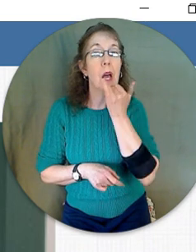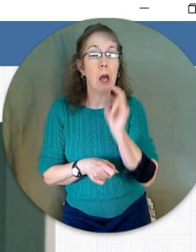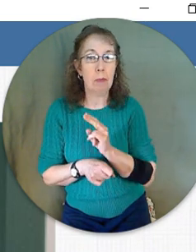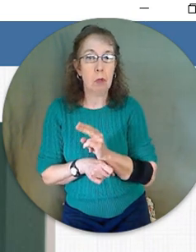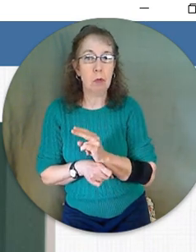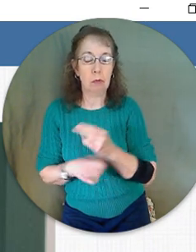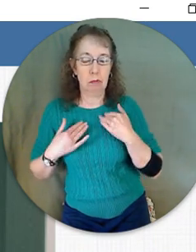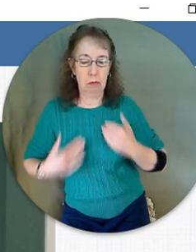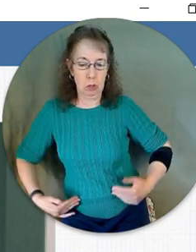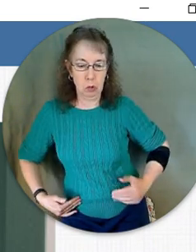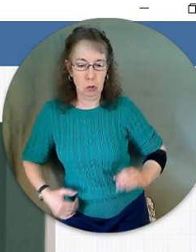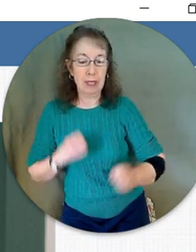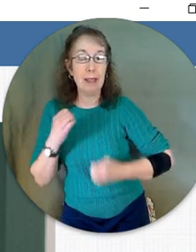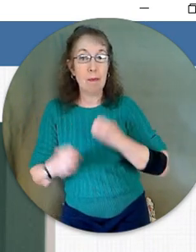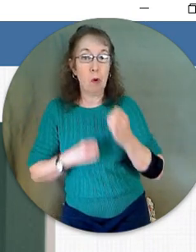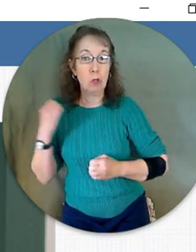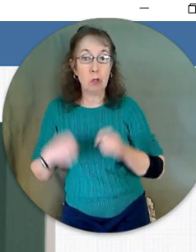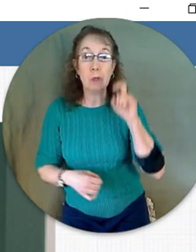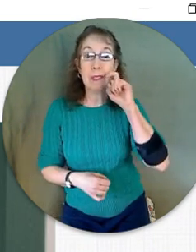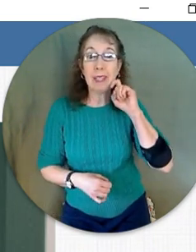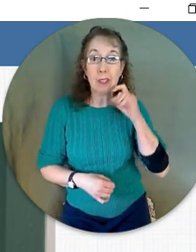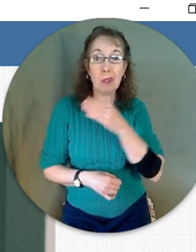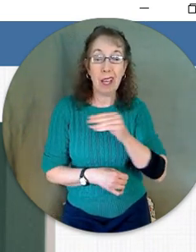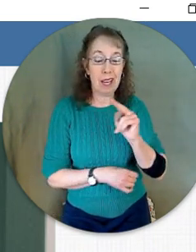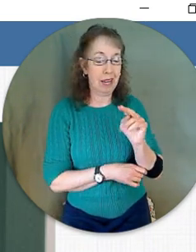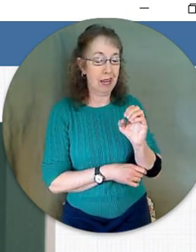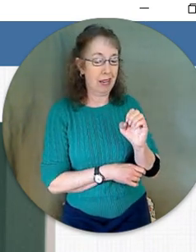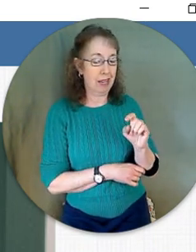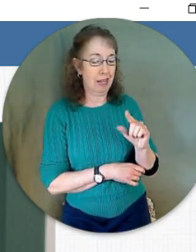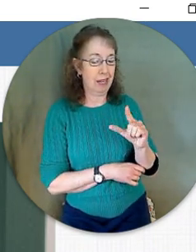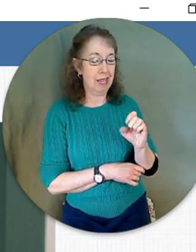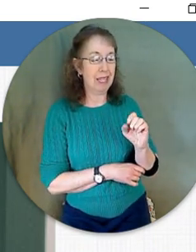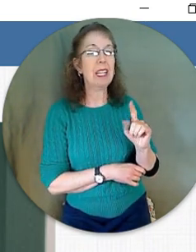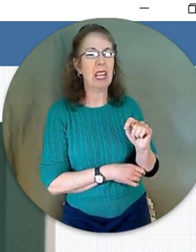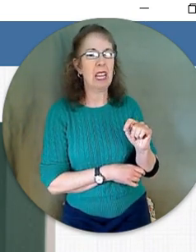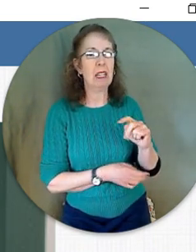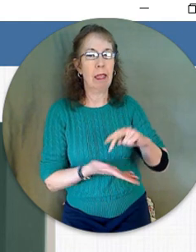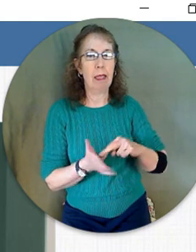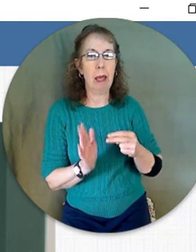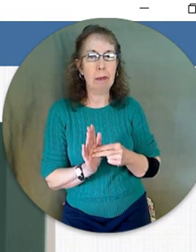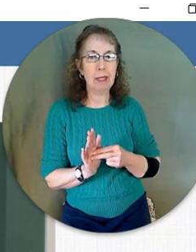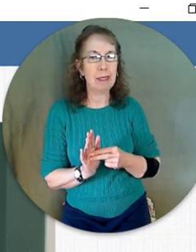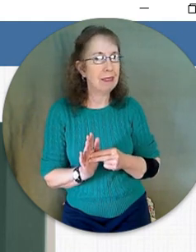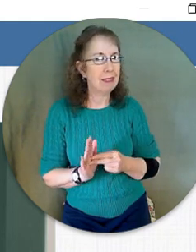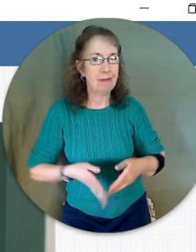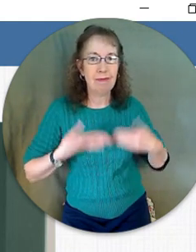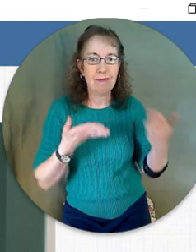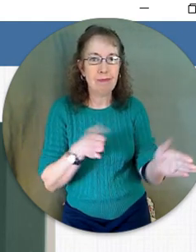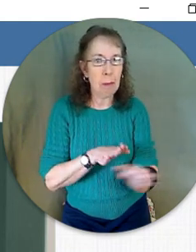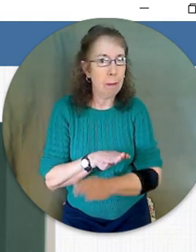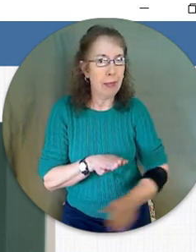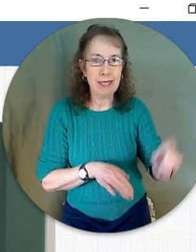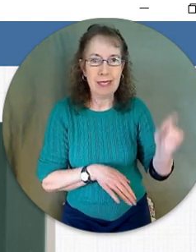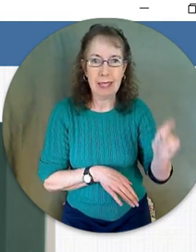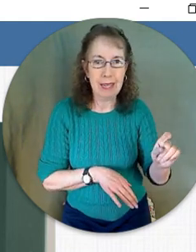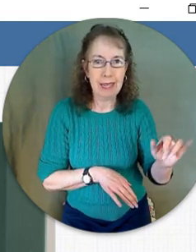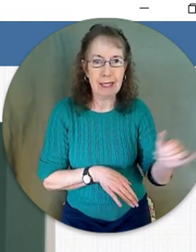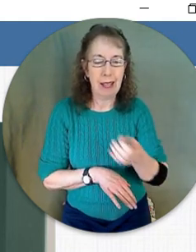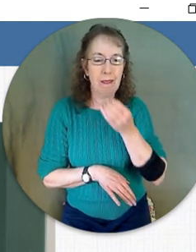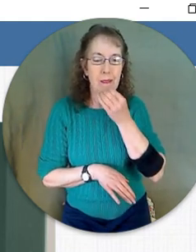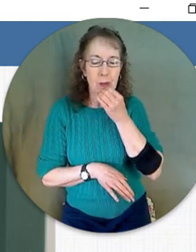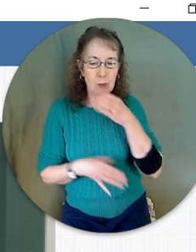emotional, sexual, and neglect. Neglect is failing to provide the basic needs, such as food, clothing, or love.